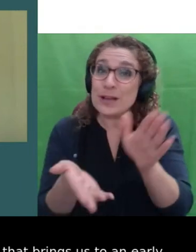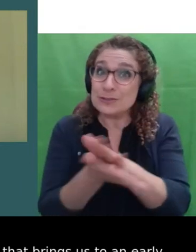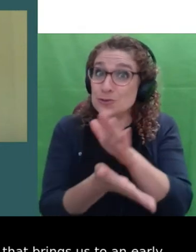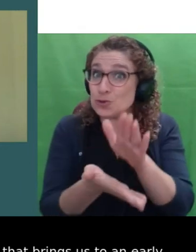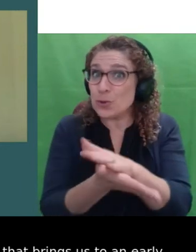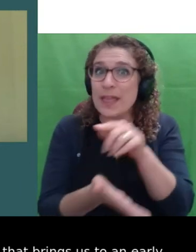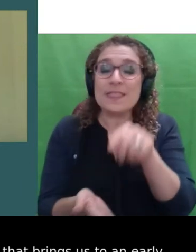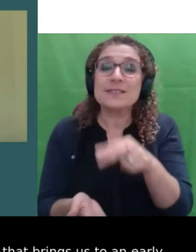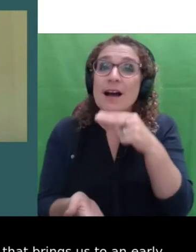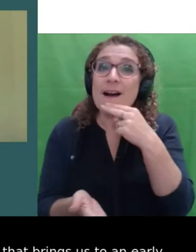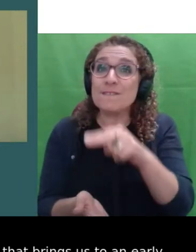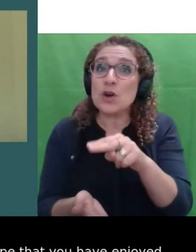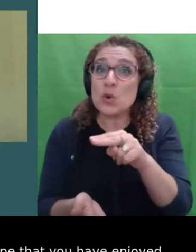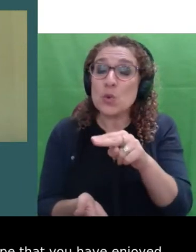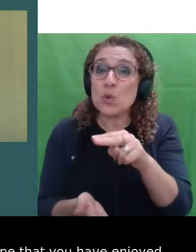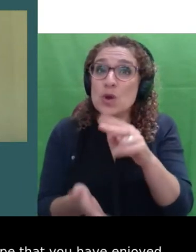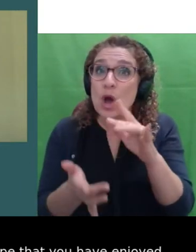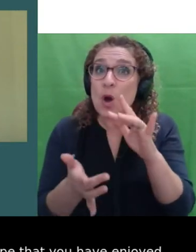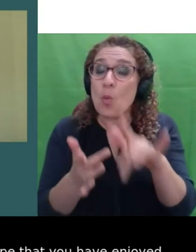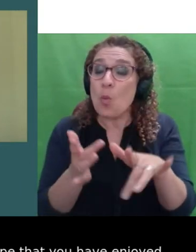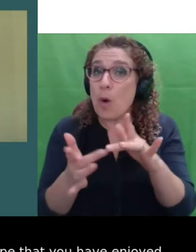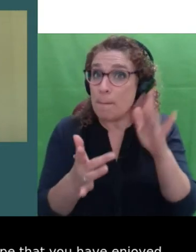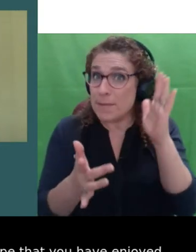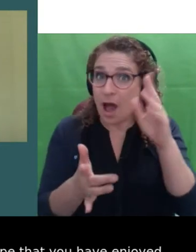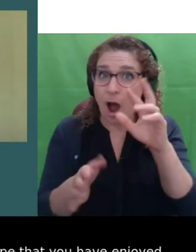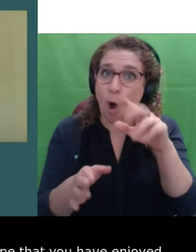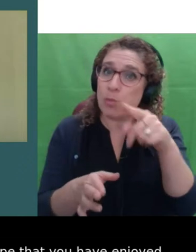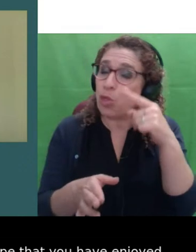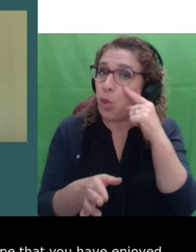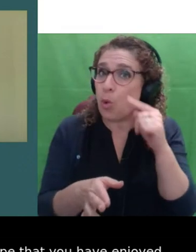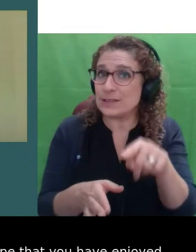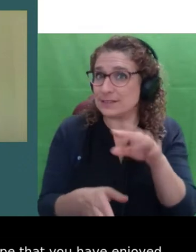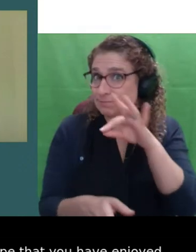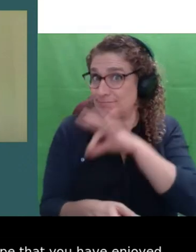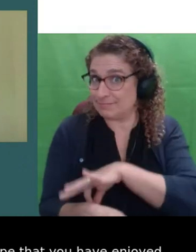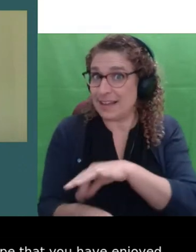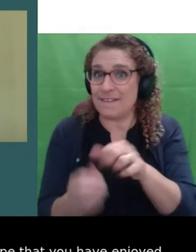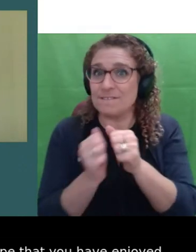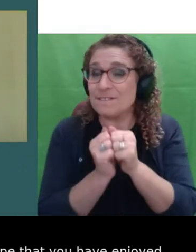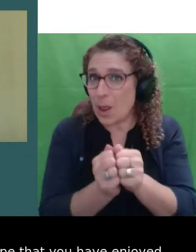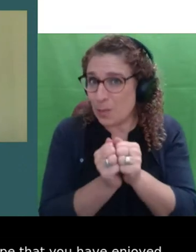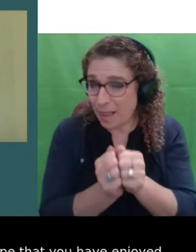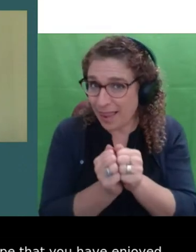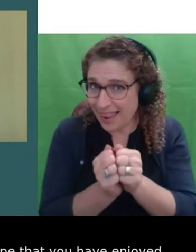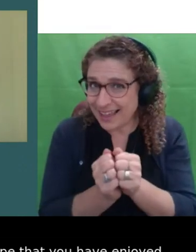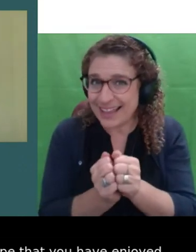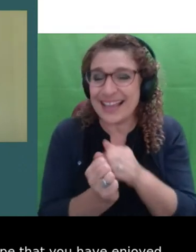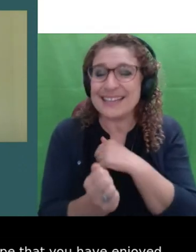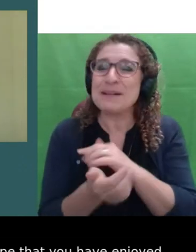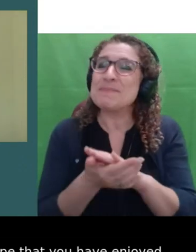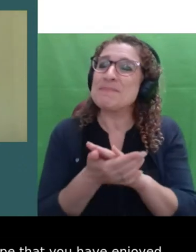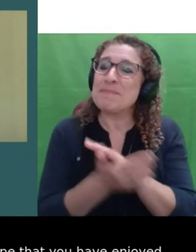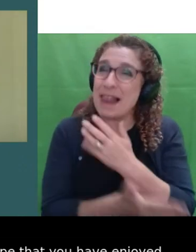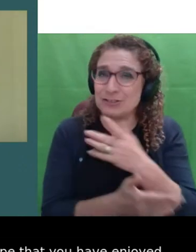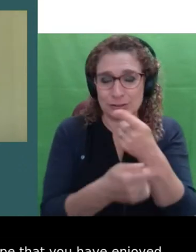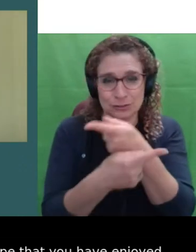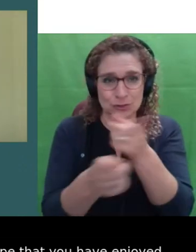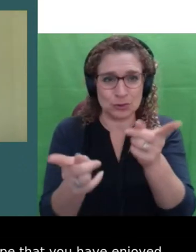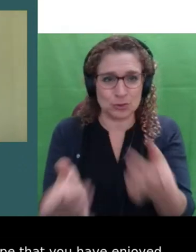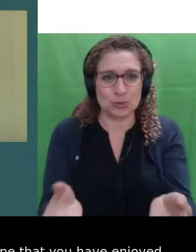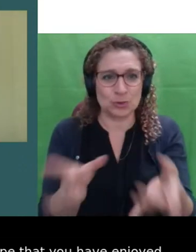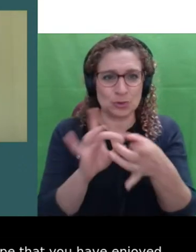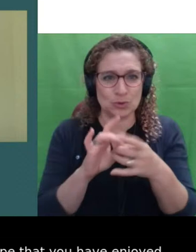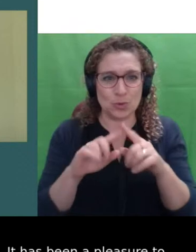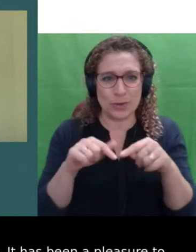webinar and found it to be a valuable learning experience it has been a pleasure to have you join us please